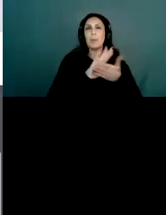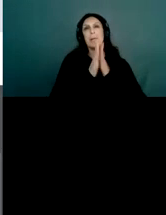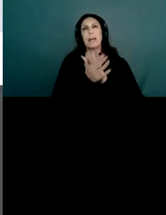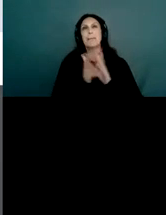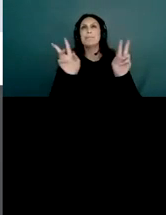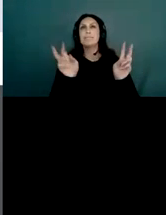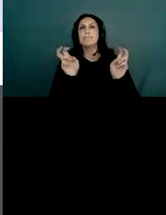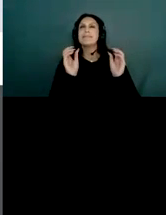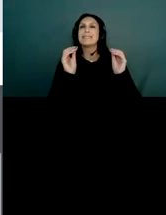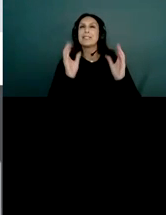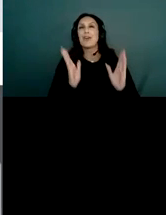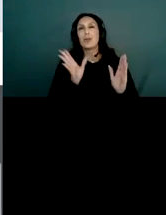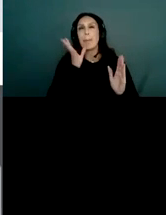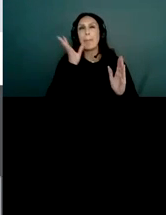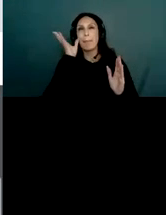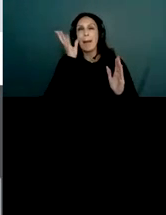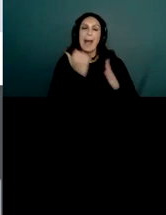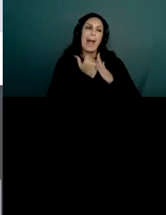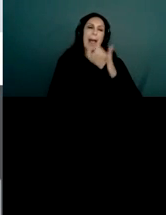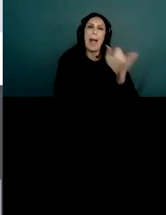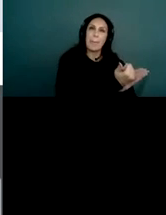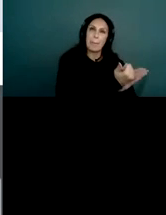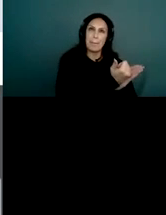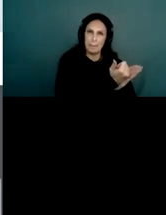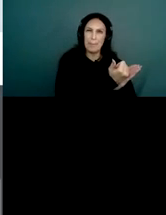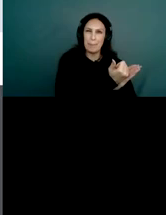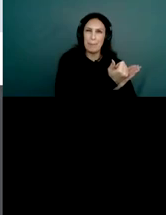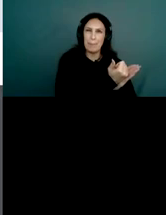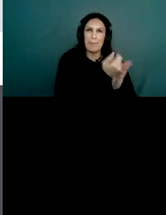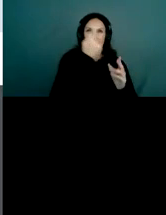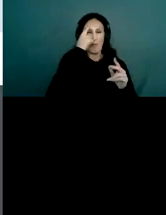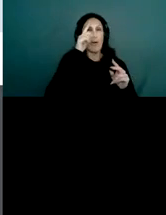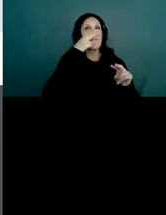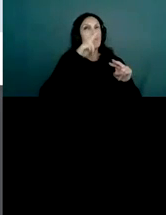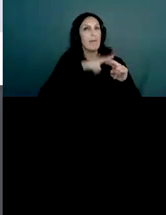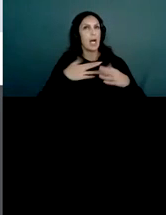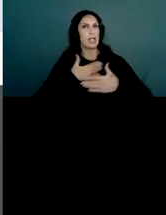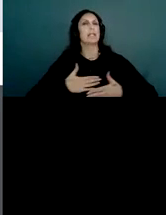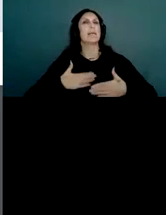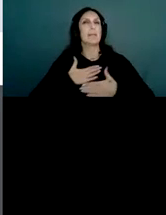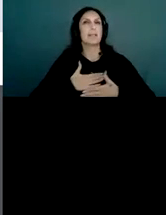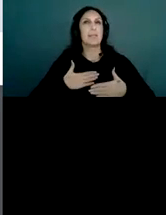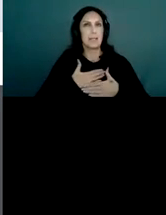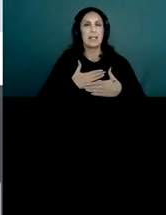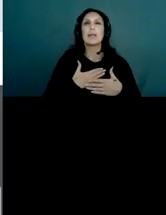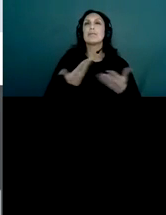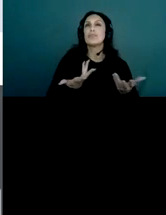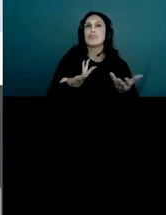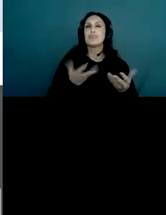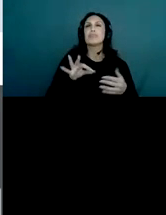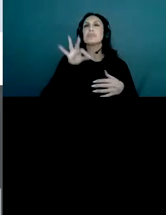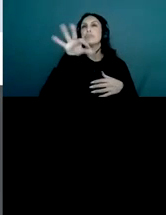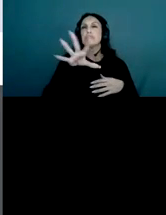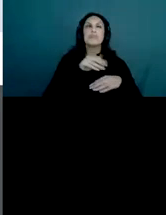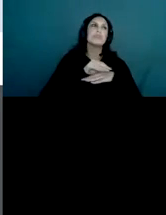of the questions and things to do. Then there's guided practice on what you can do with your students, and then